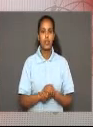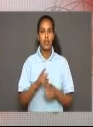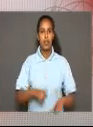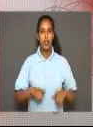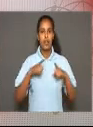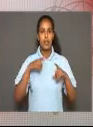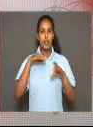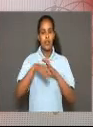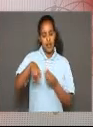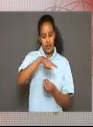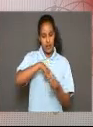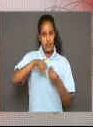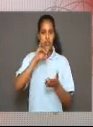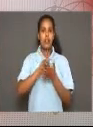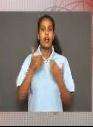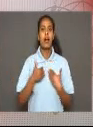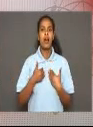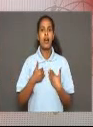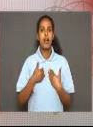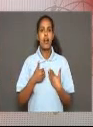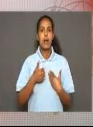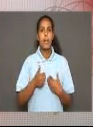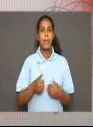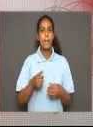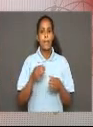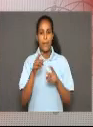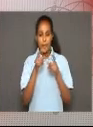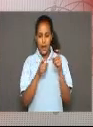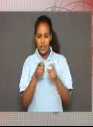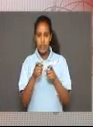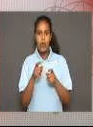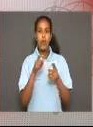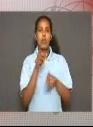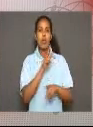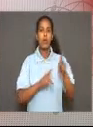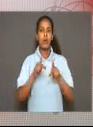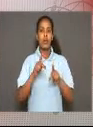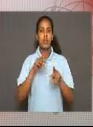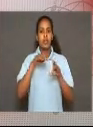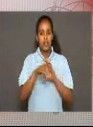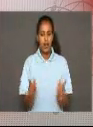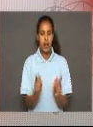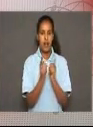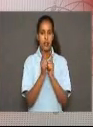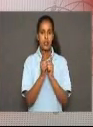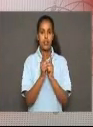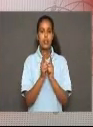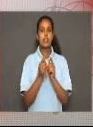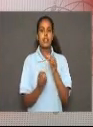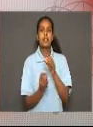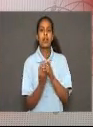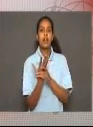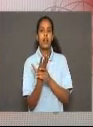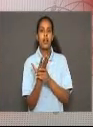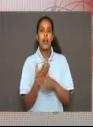Living in an area that has a manageable population in relation to the